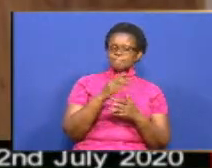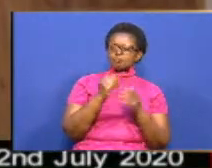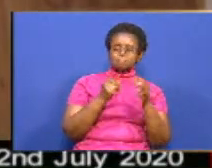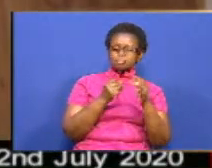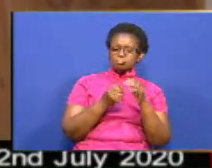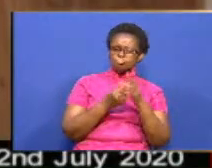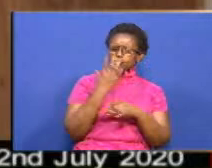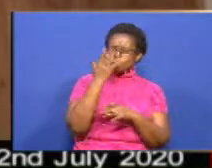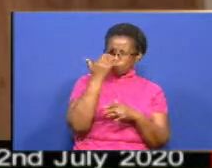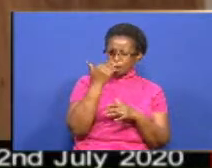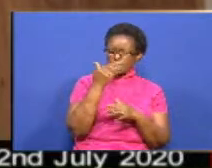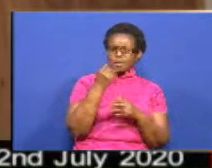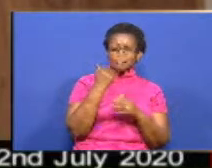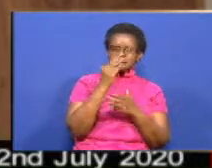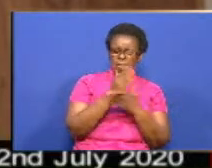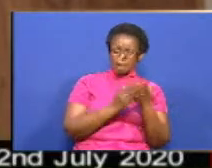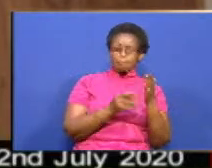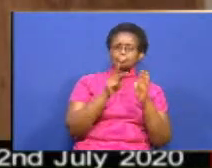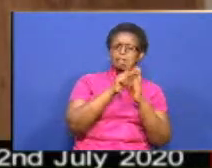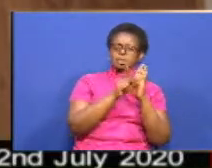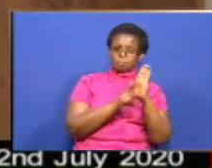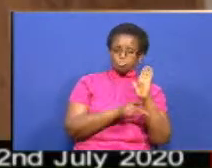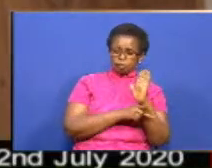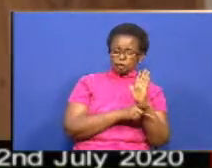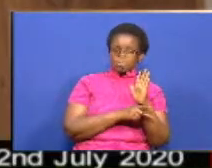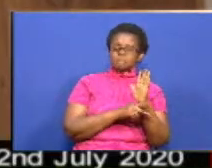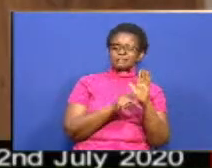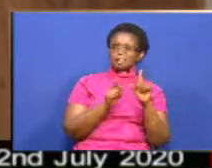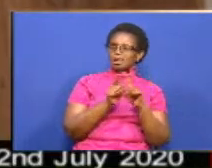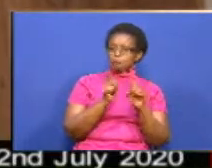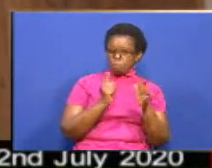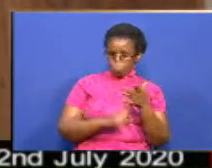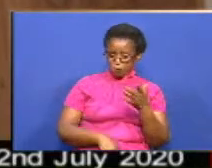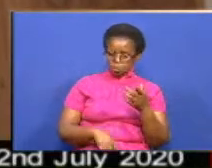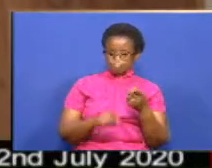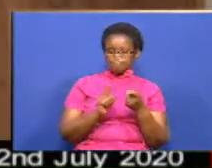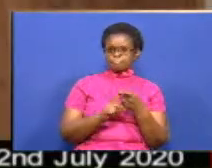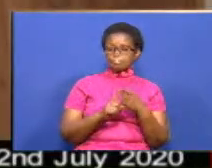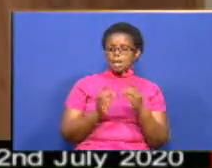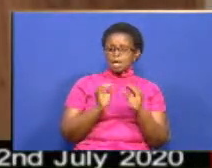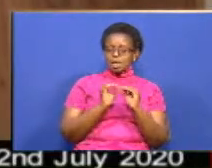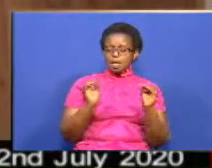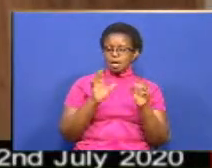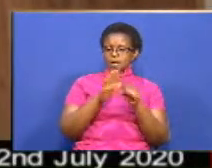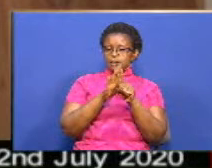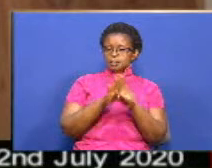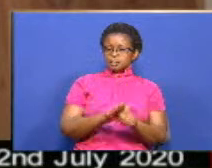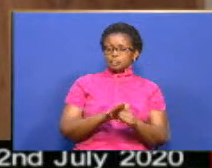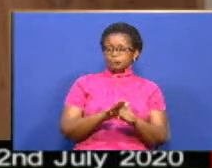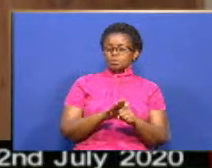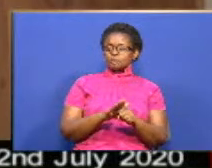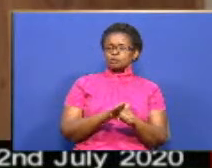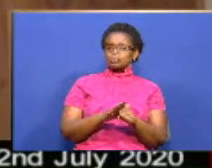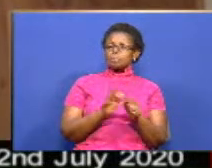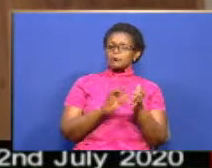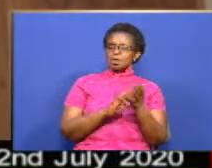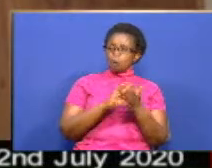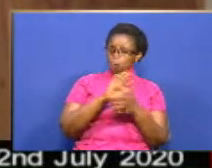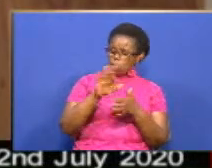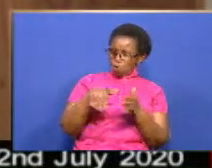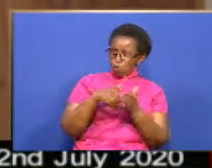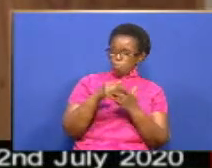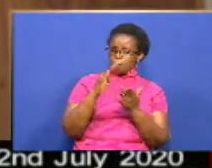mostly, notably, one, non-discrimination where provisions of all bill